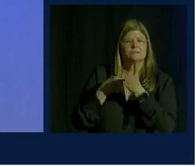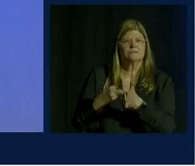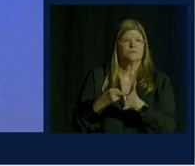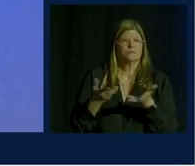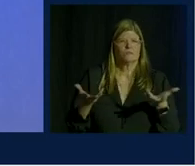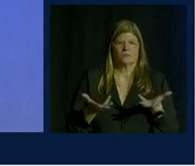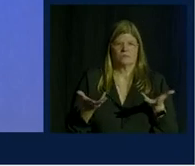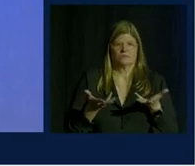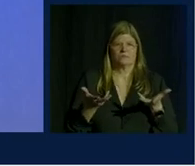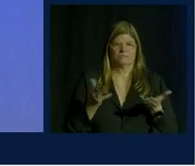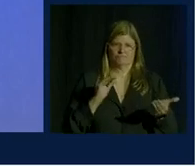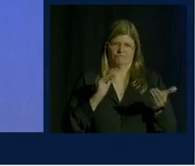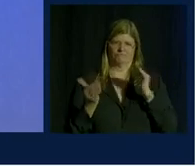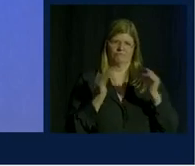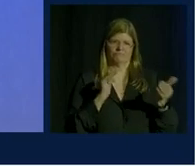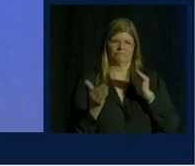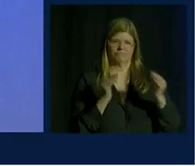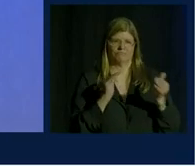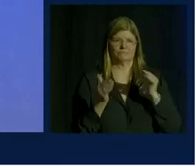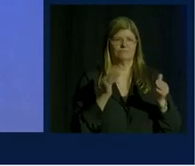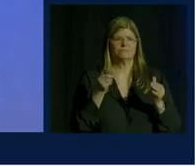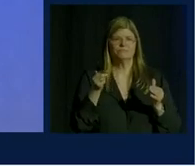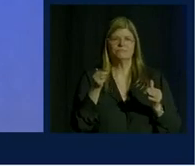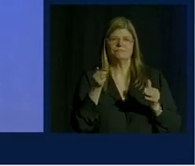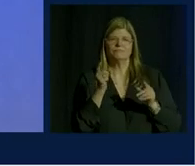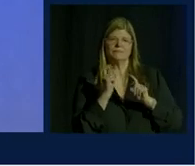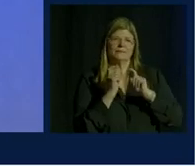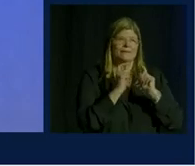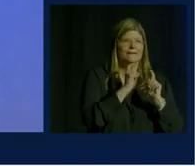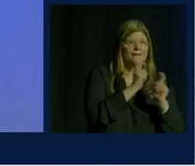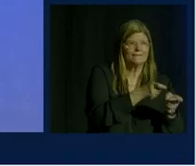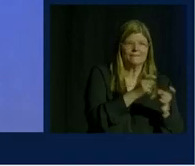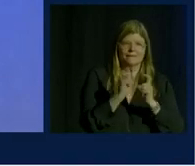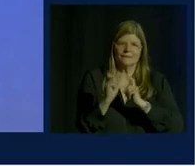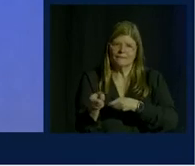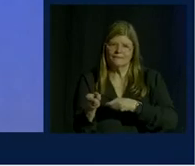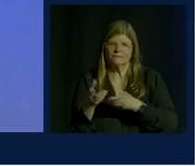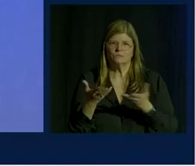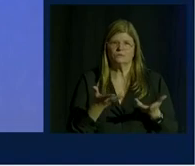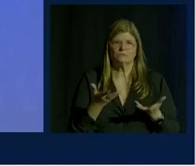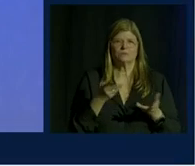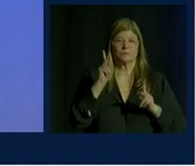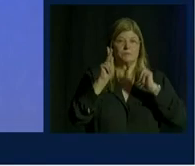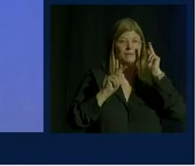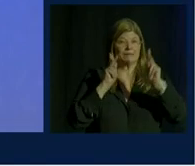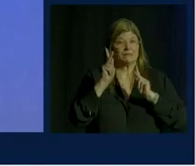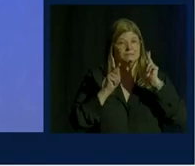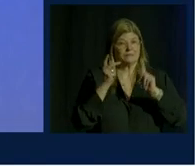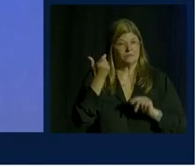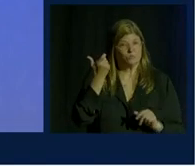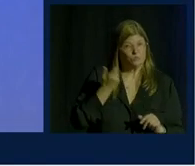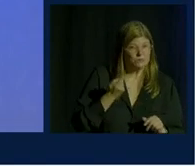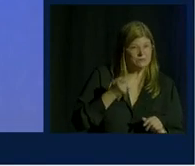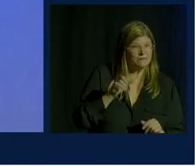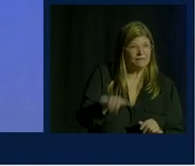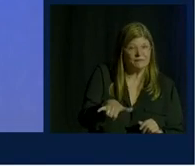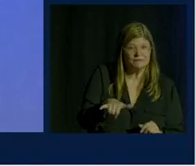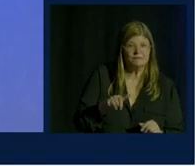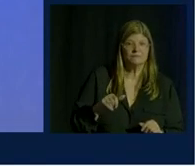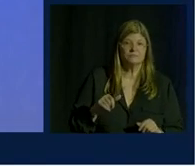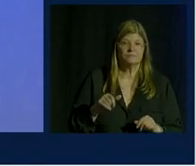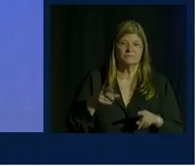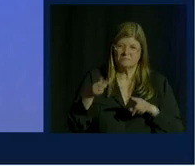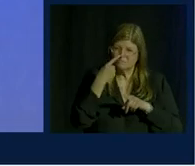we've seen that most people consume and take advantage of or subscribe to. Talk to the uniqueness of what is different